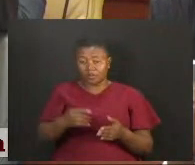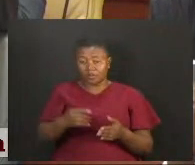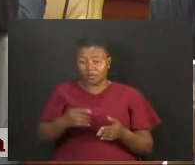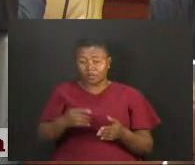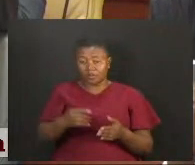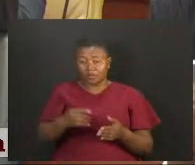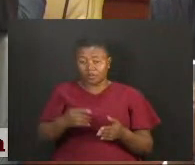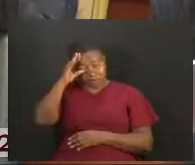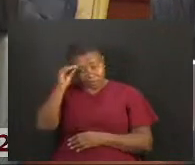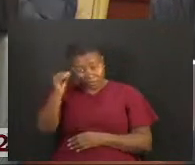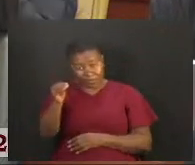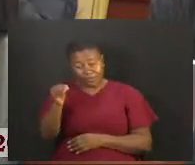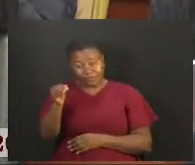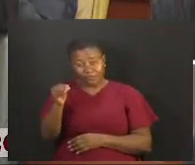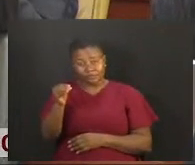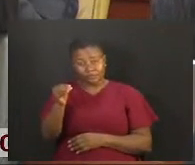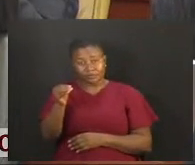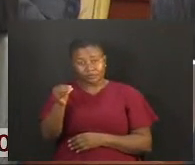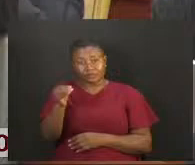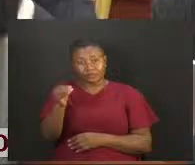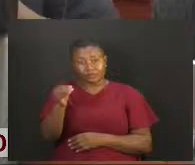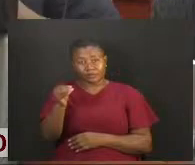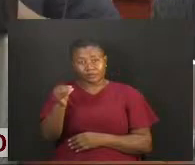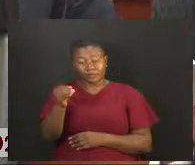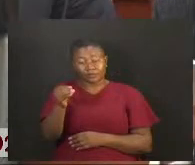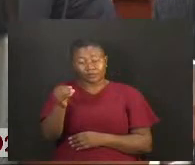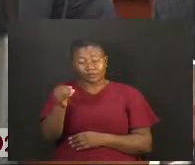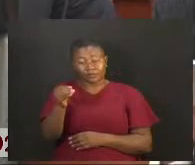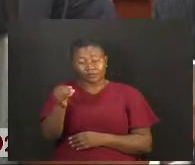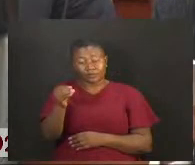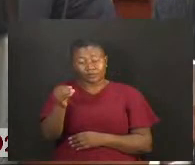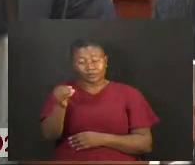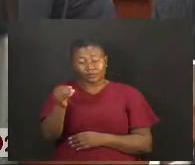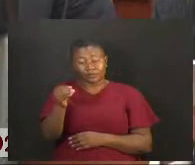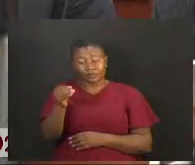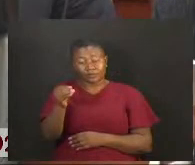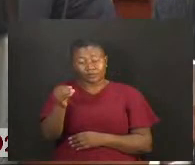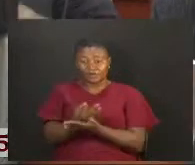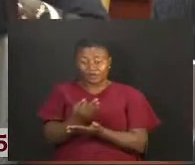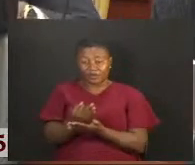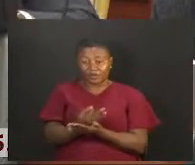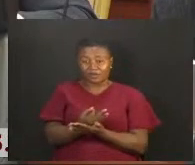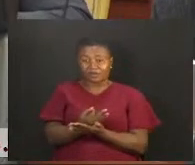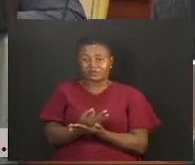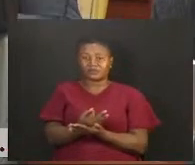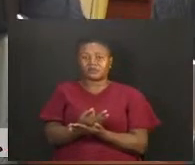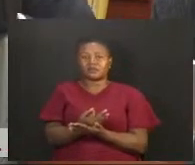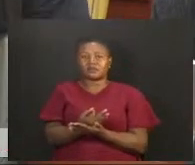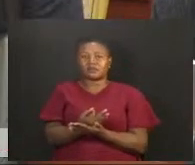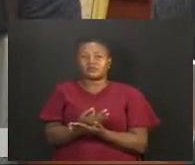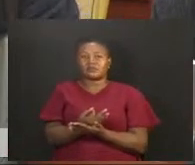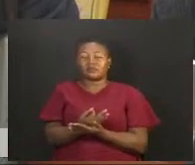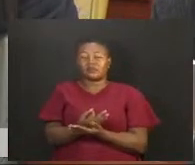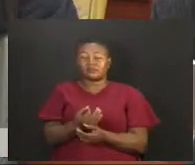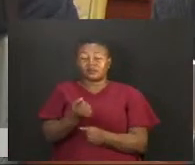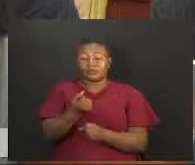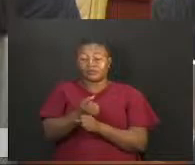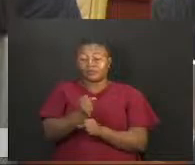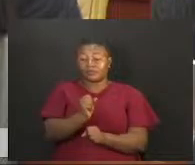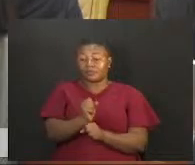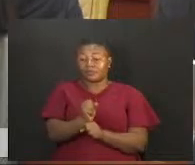And when the Minister of Finance made the